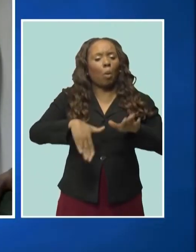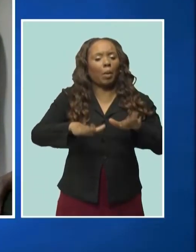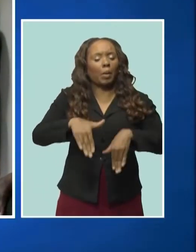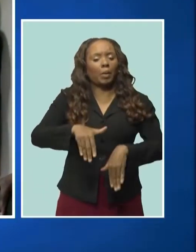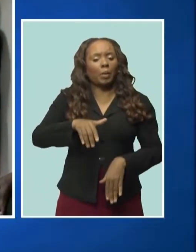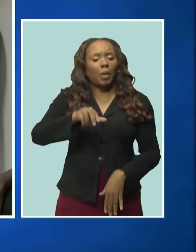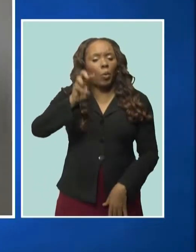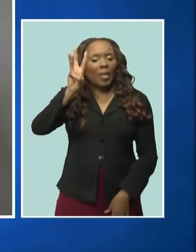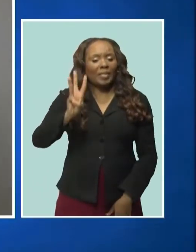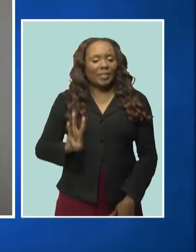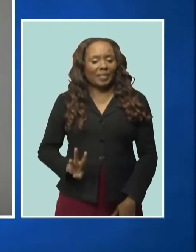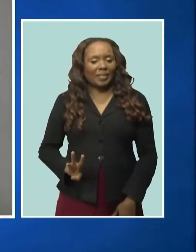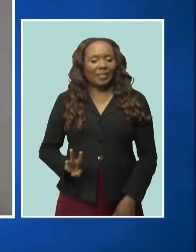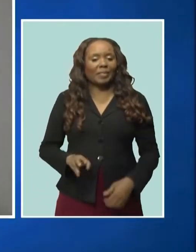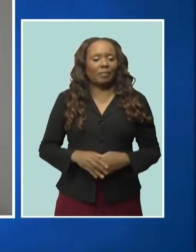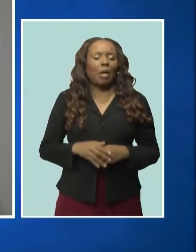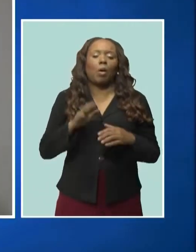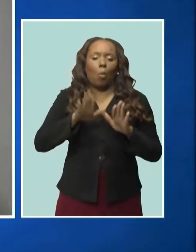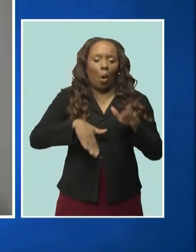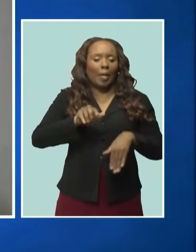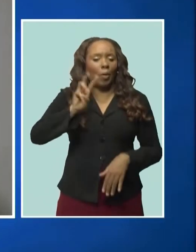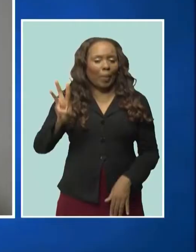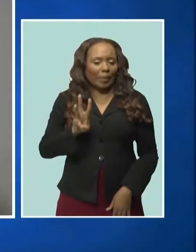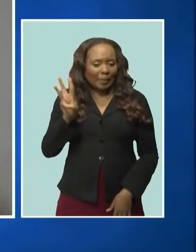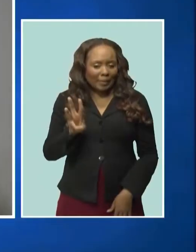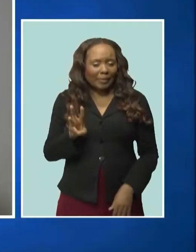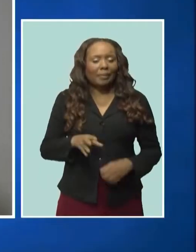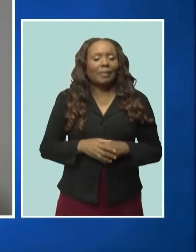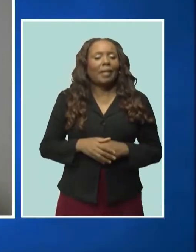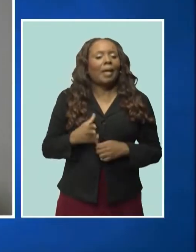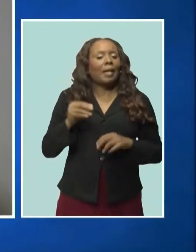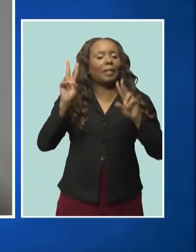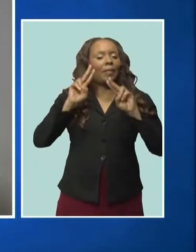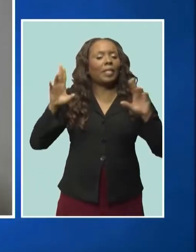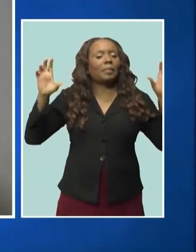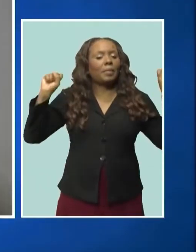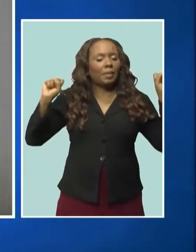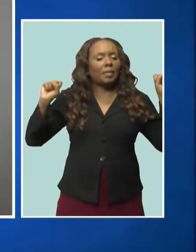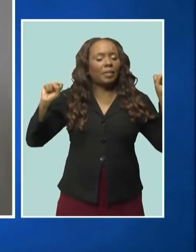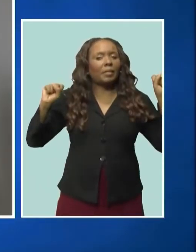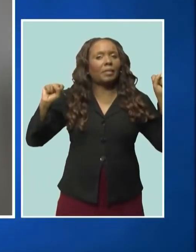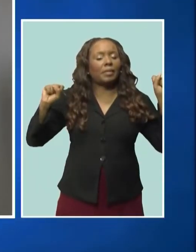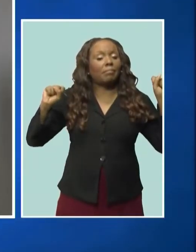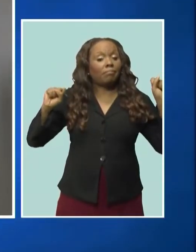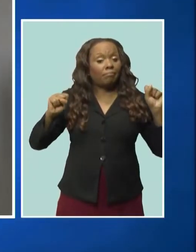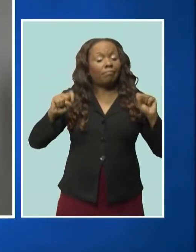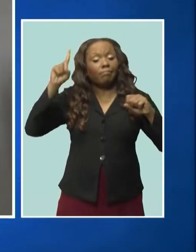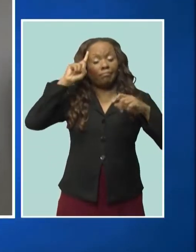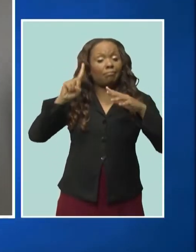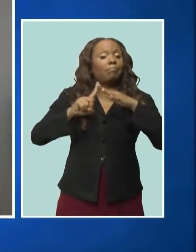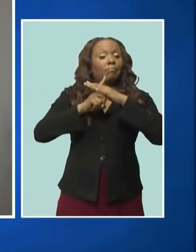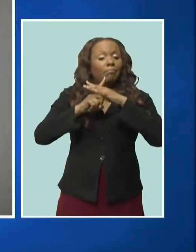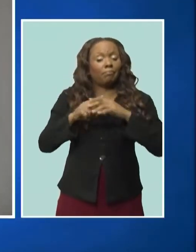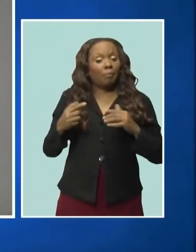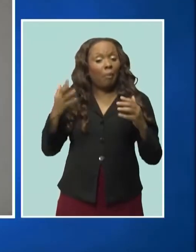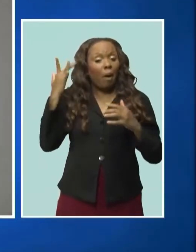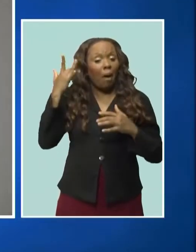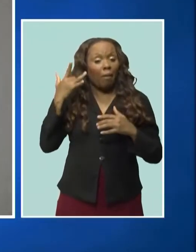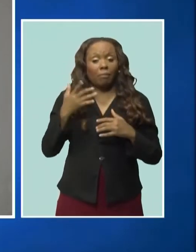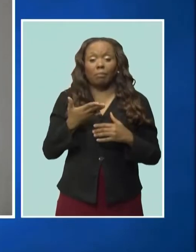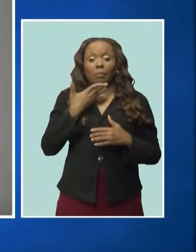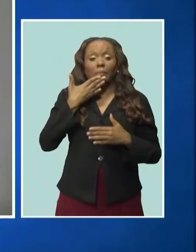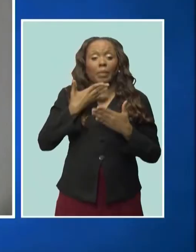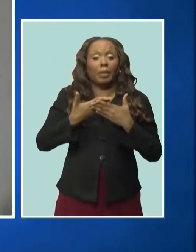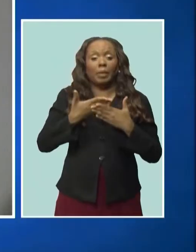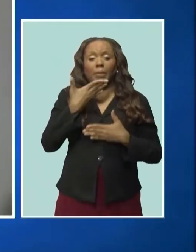is the brainchild of Vice President and General Manager Paul Innes. He said it is aimed at creating a better work environment,